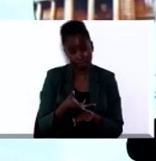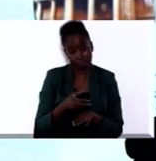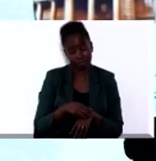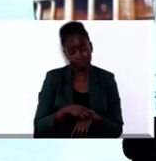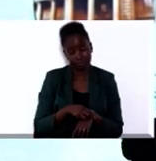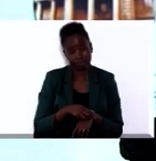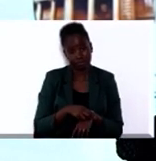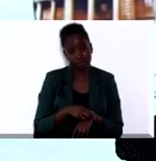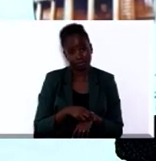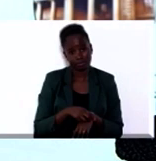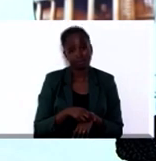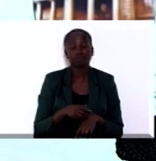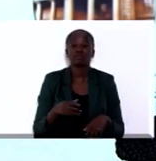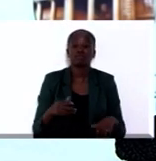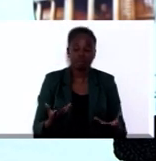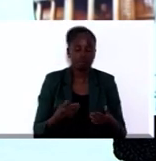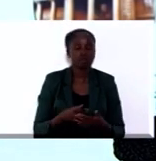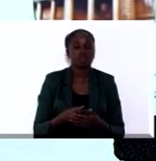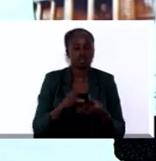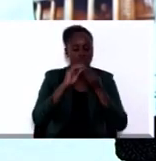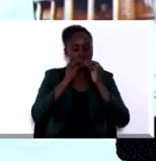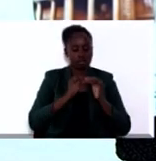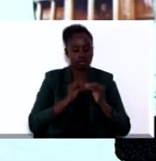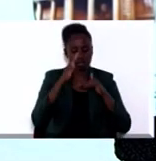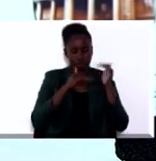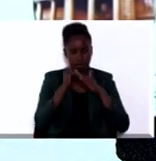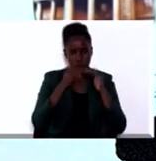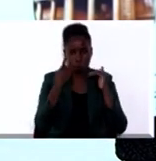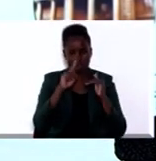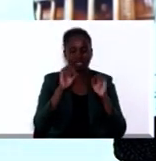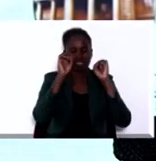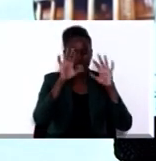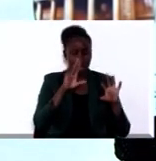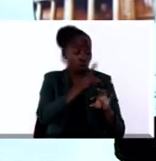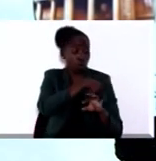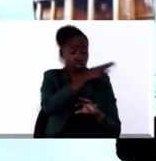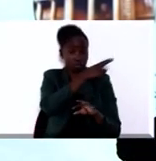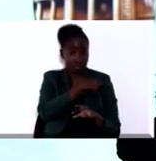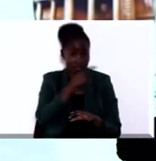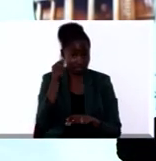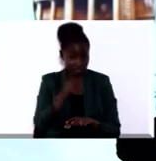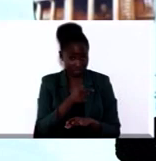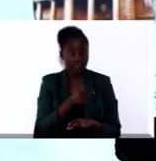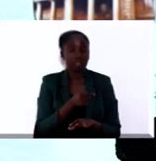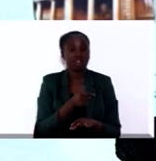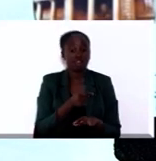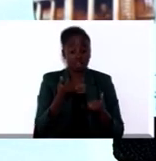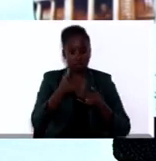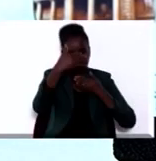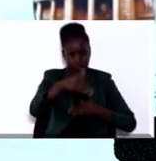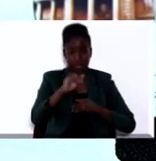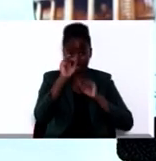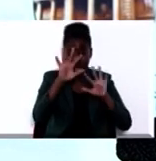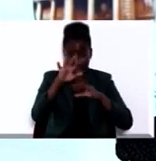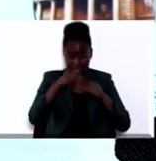In addition to the renovation of 10 hospitals, in this decade, we are going to